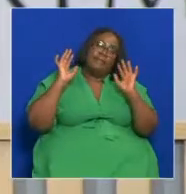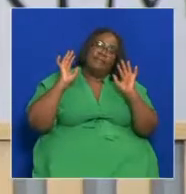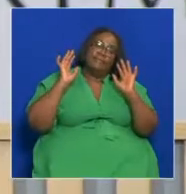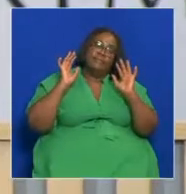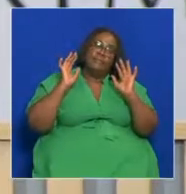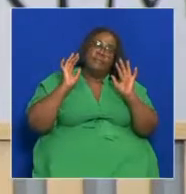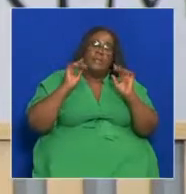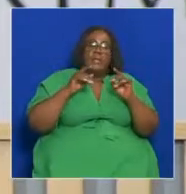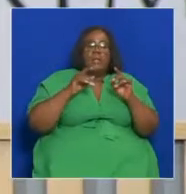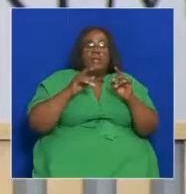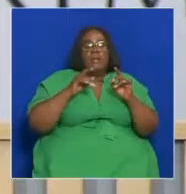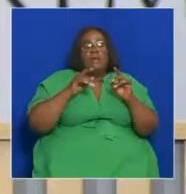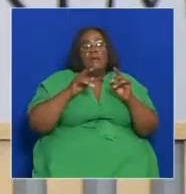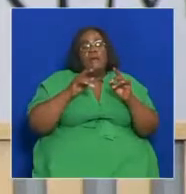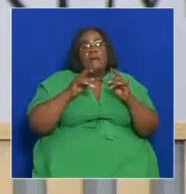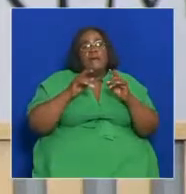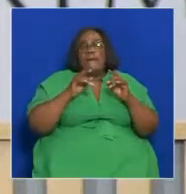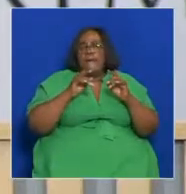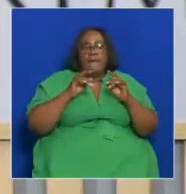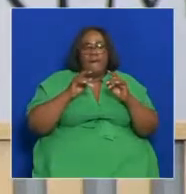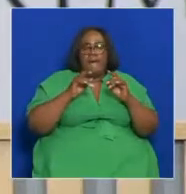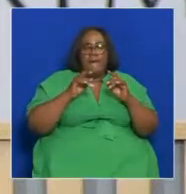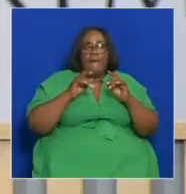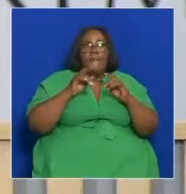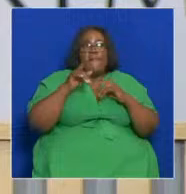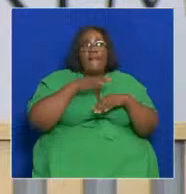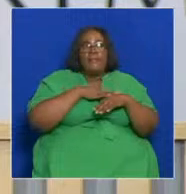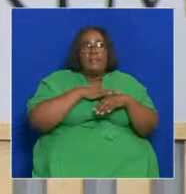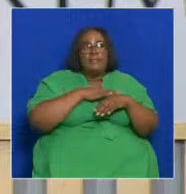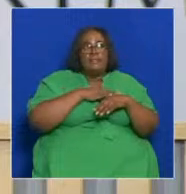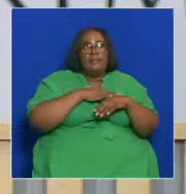that's what, to me, at that point in time,